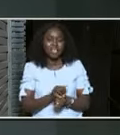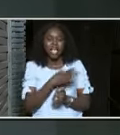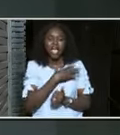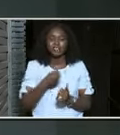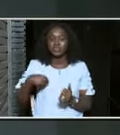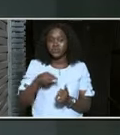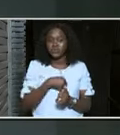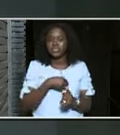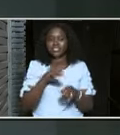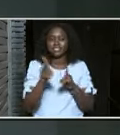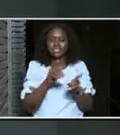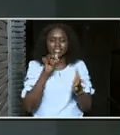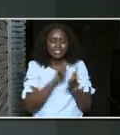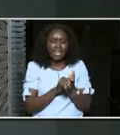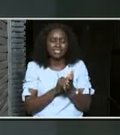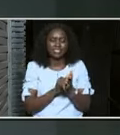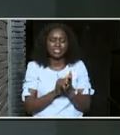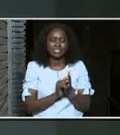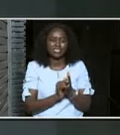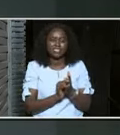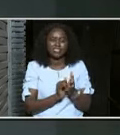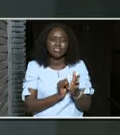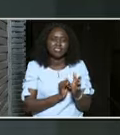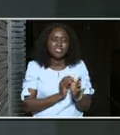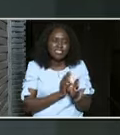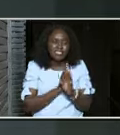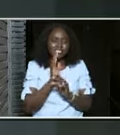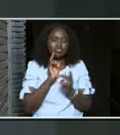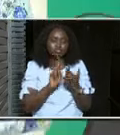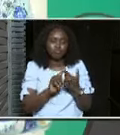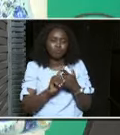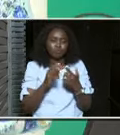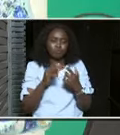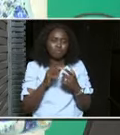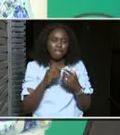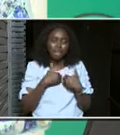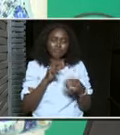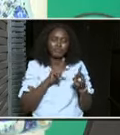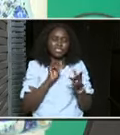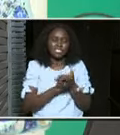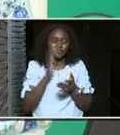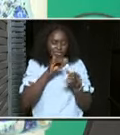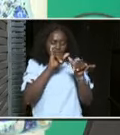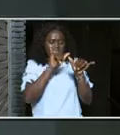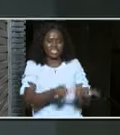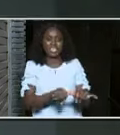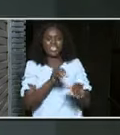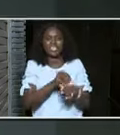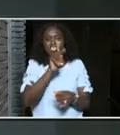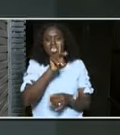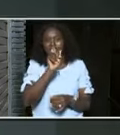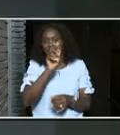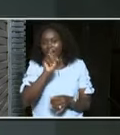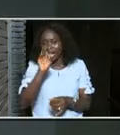that specifically to have people who were very much likely to stay in Kano and work for